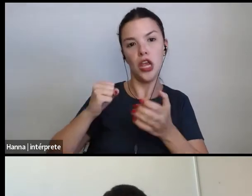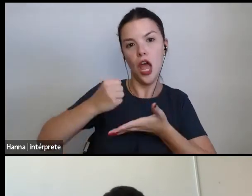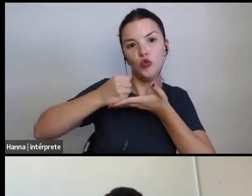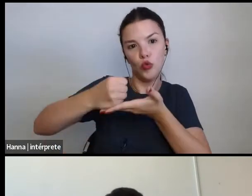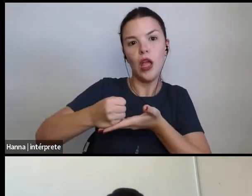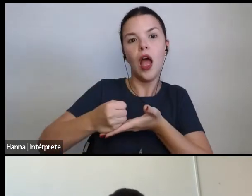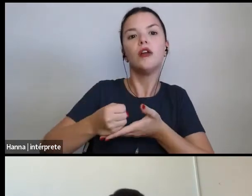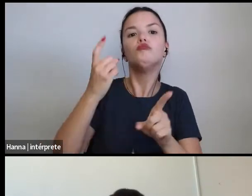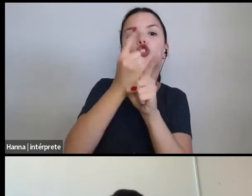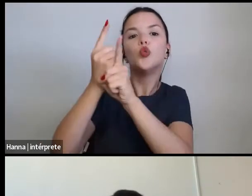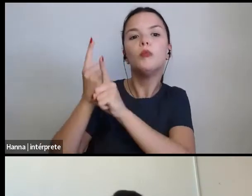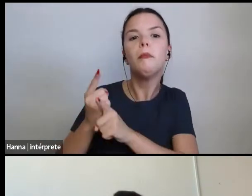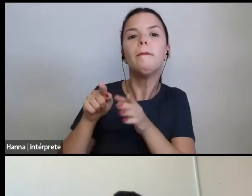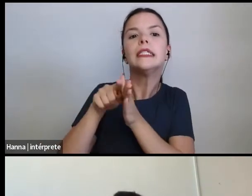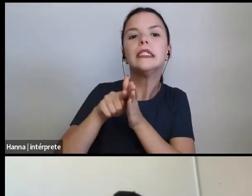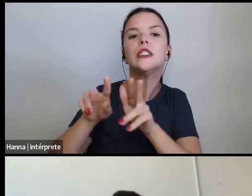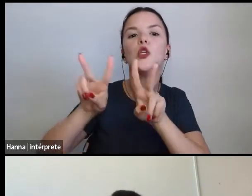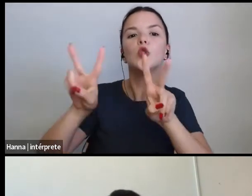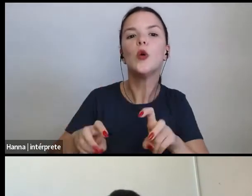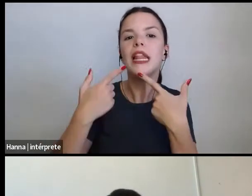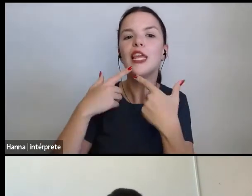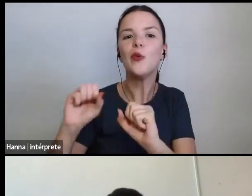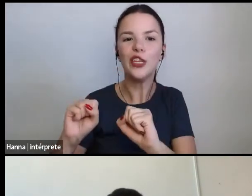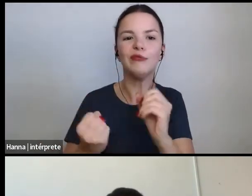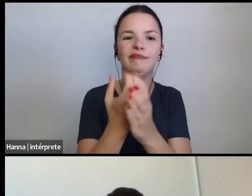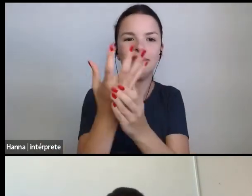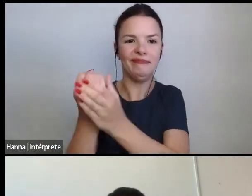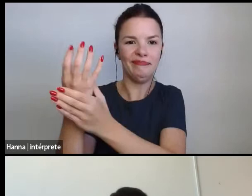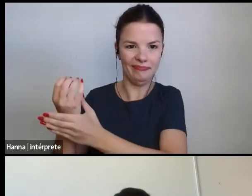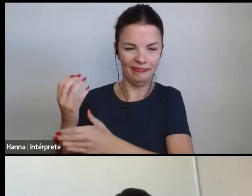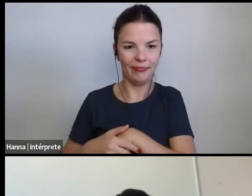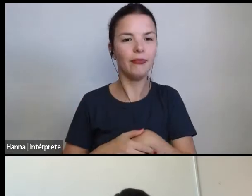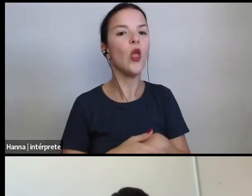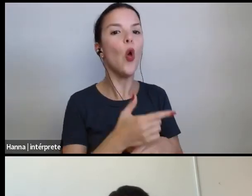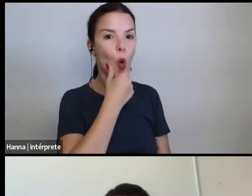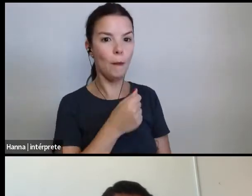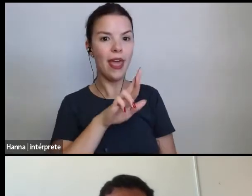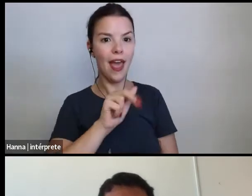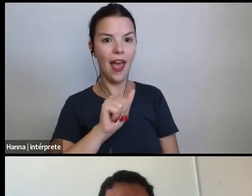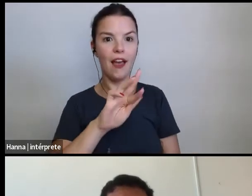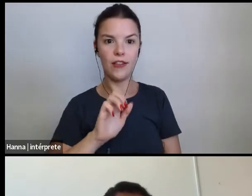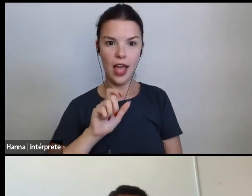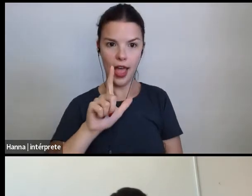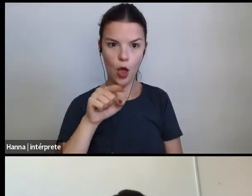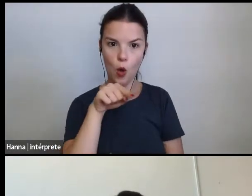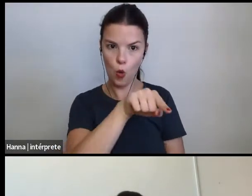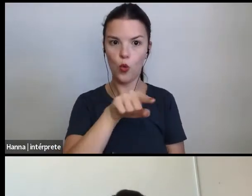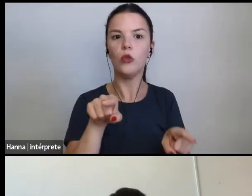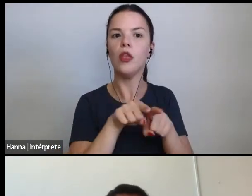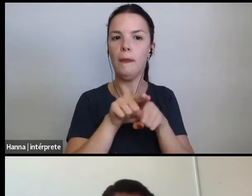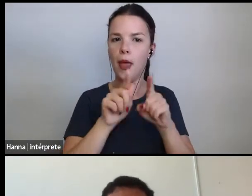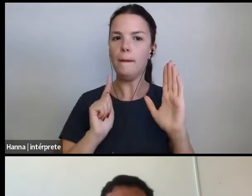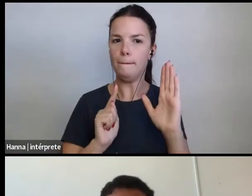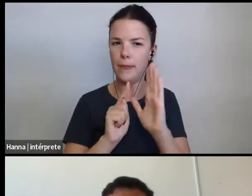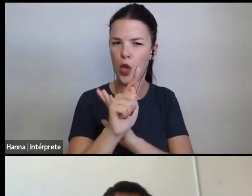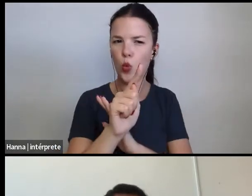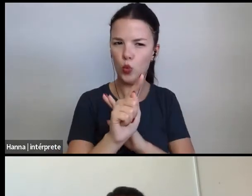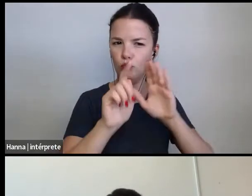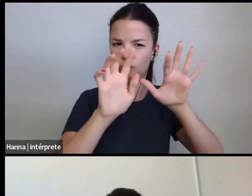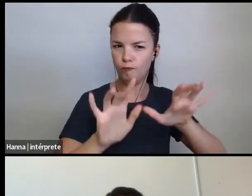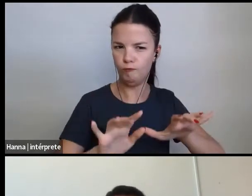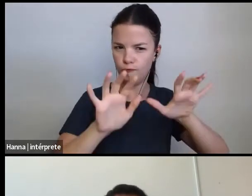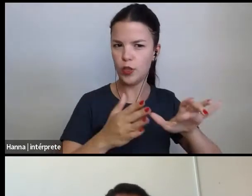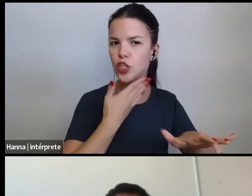and Rafael Cavicchioli, if I correctly understood what he says here, what he writes down